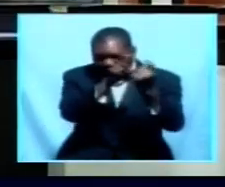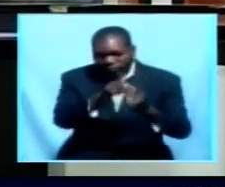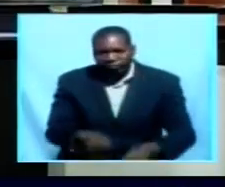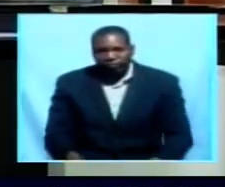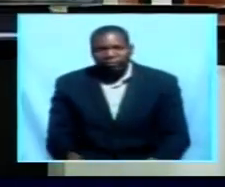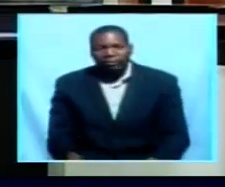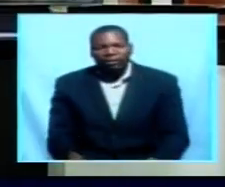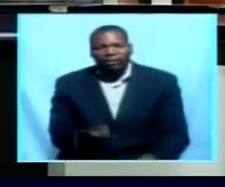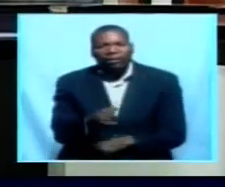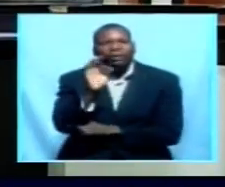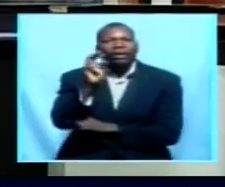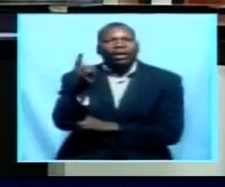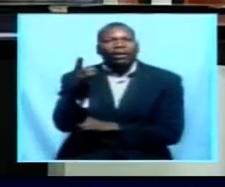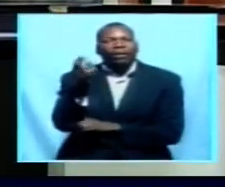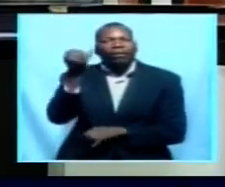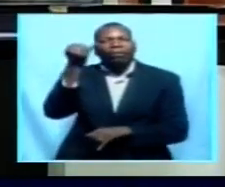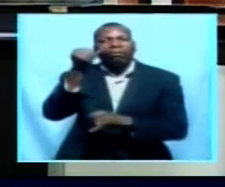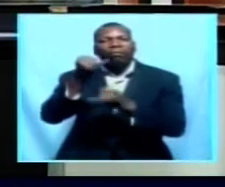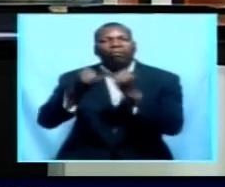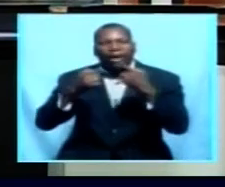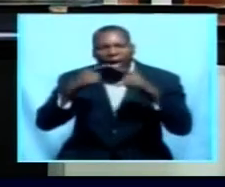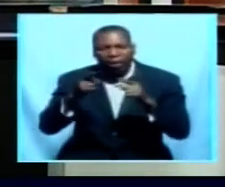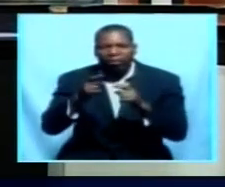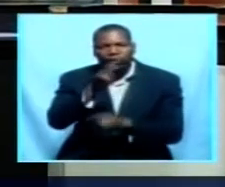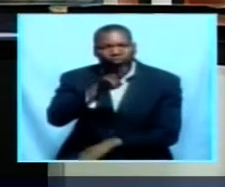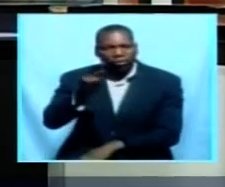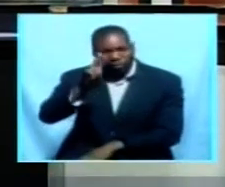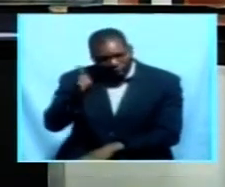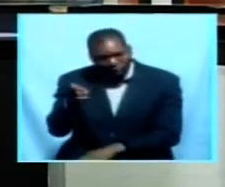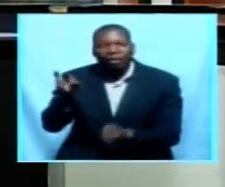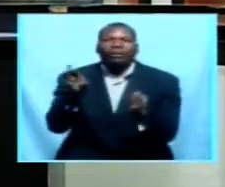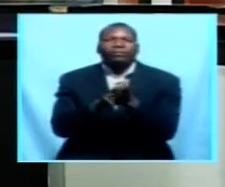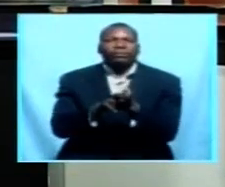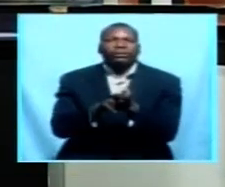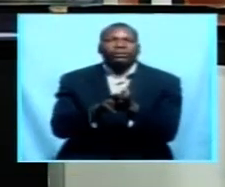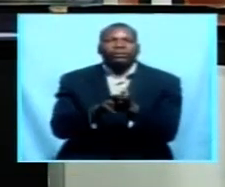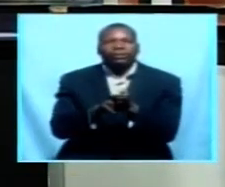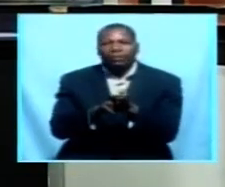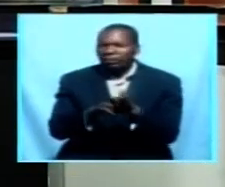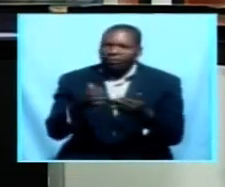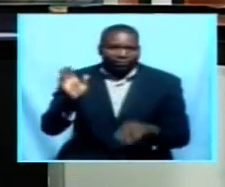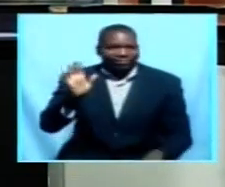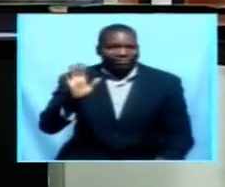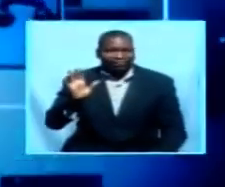That's the news at 19. We'll be back with more news at 22 hours on this very channel. See you then.